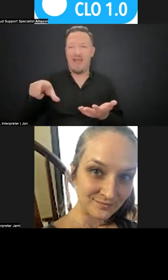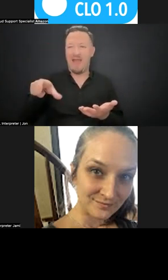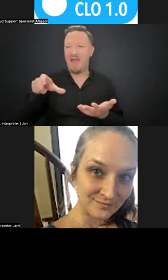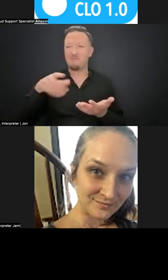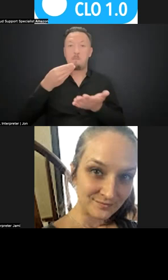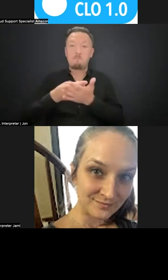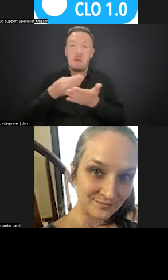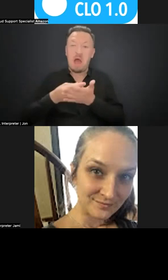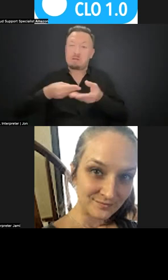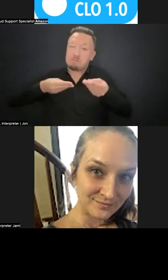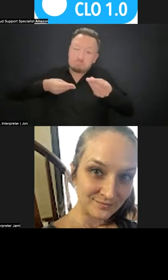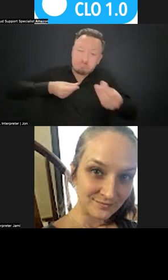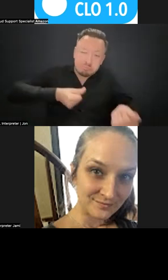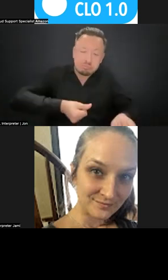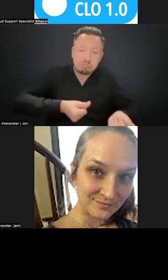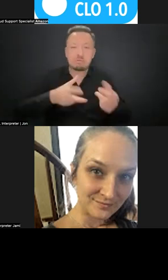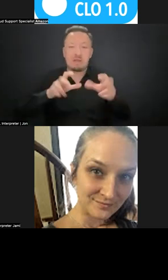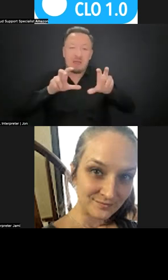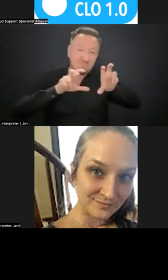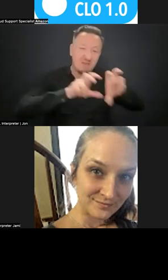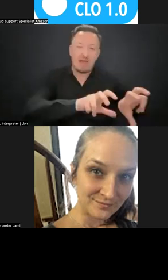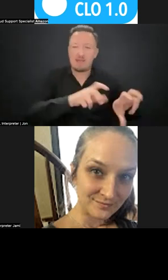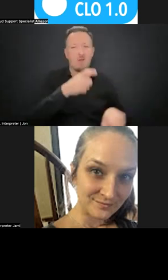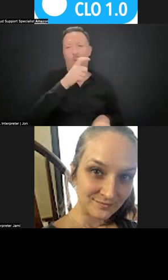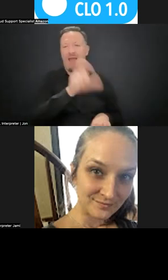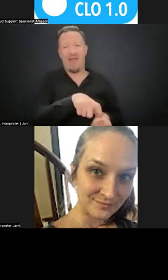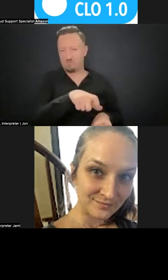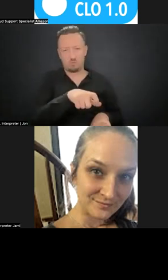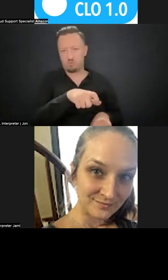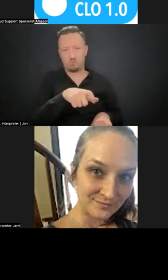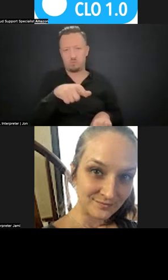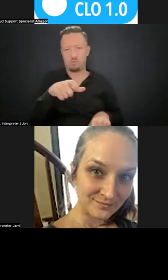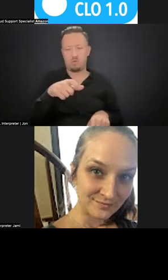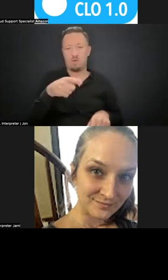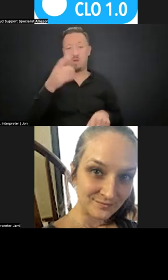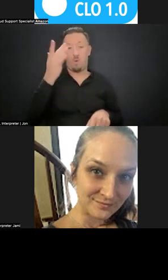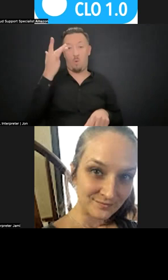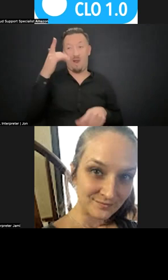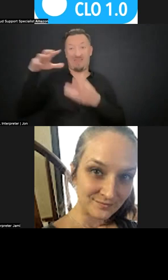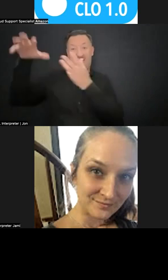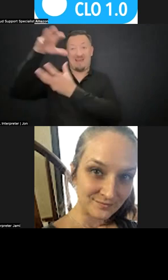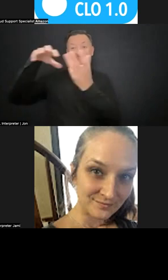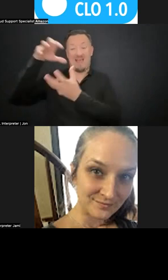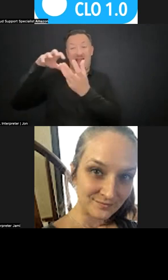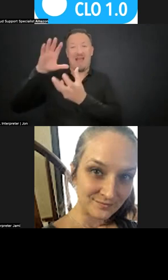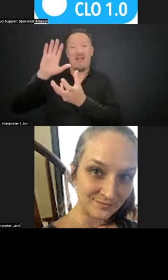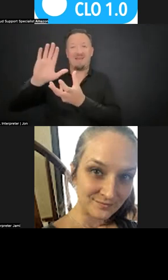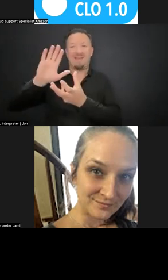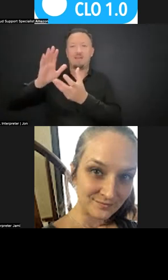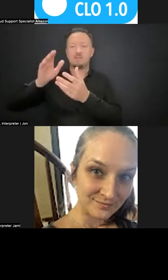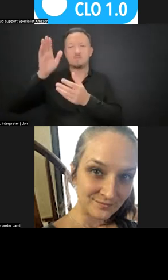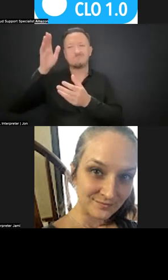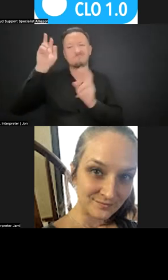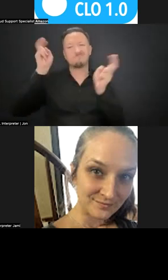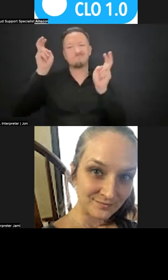purchases, the resiliency is so powerful in the cloud that's it's no brainer. Every company